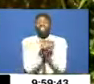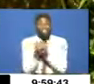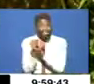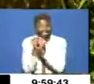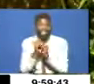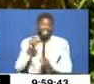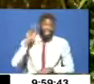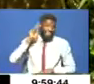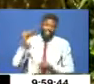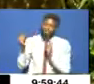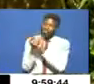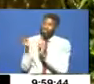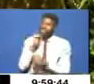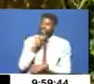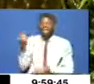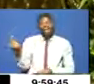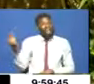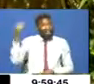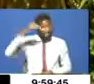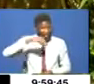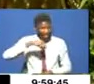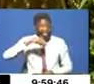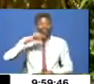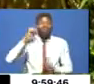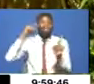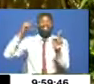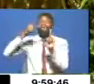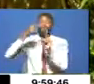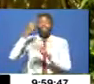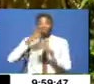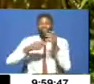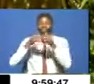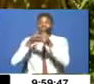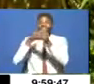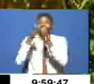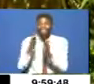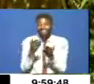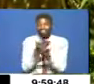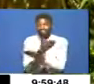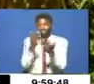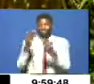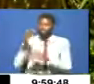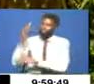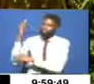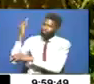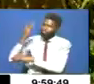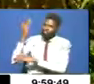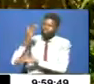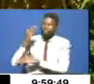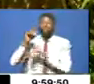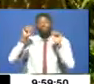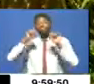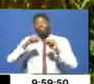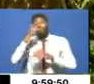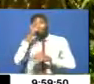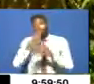he came here to address leaders about a possibility of creating